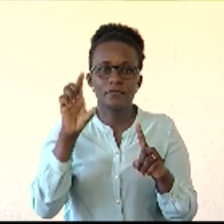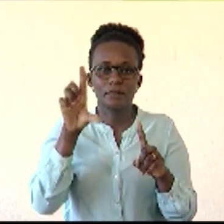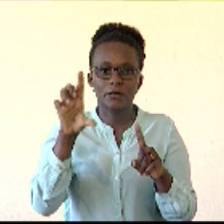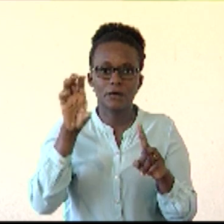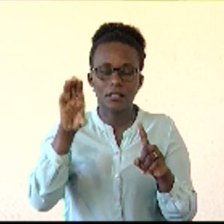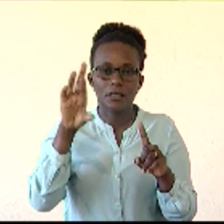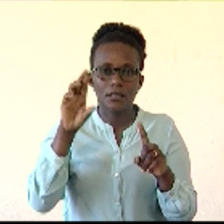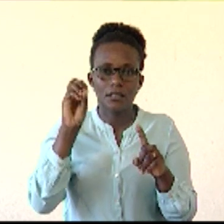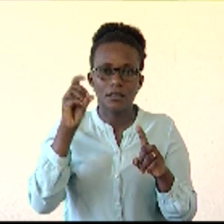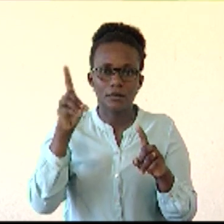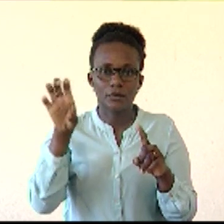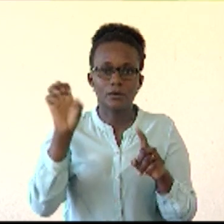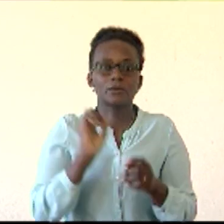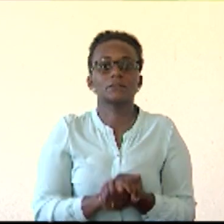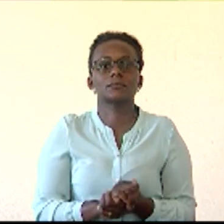carbon.